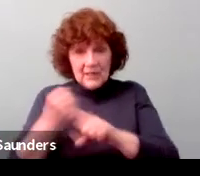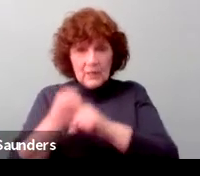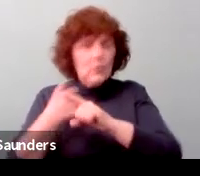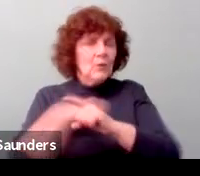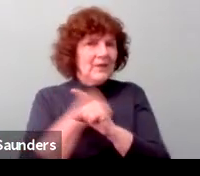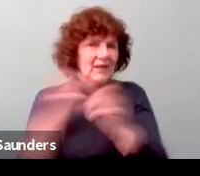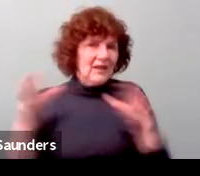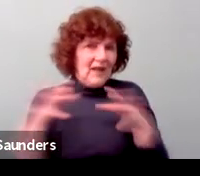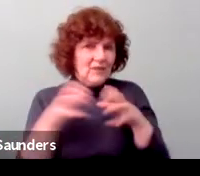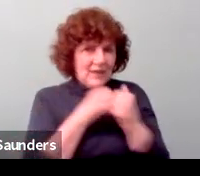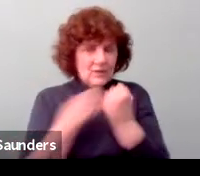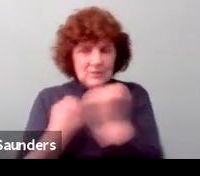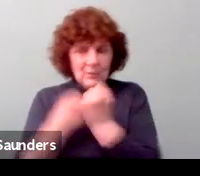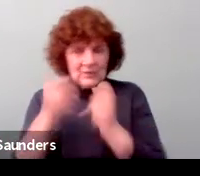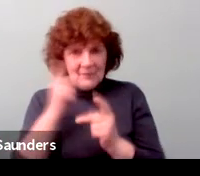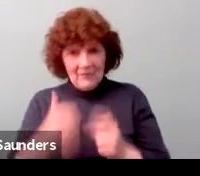support those most in need.